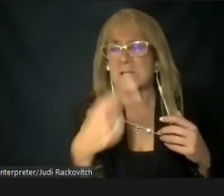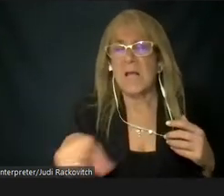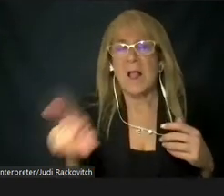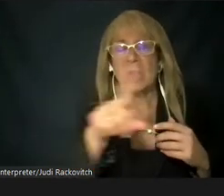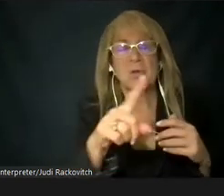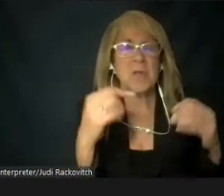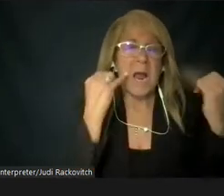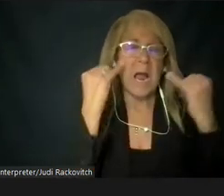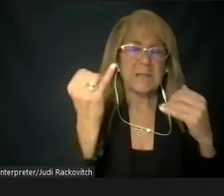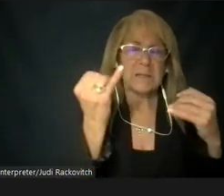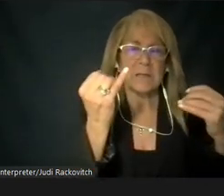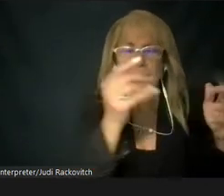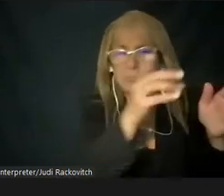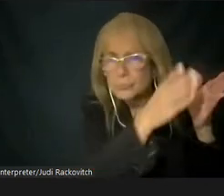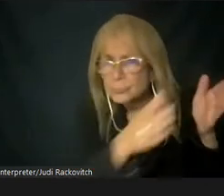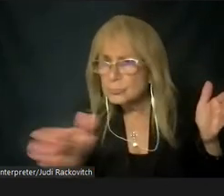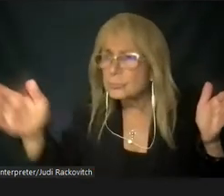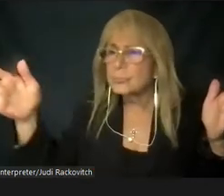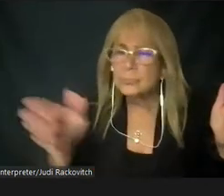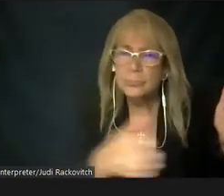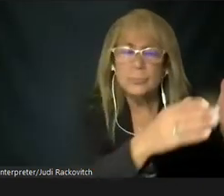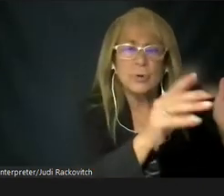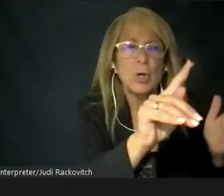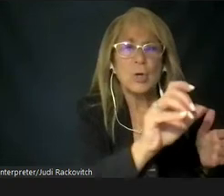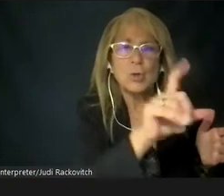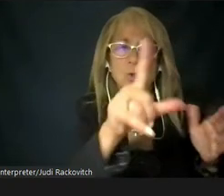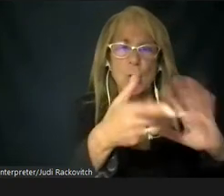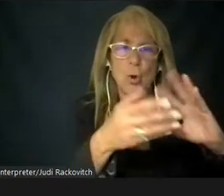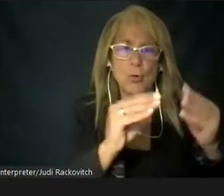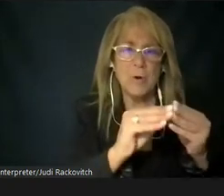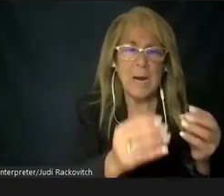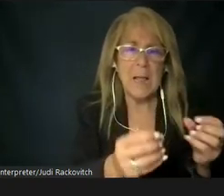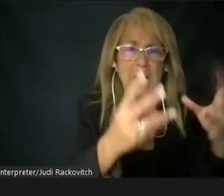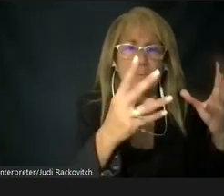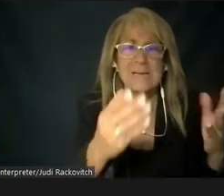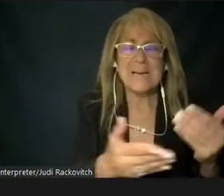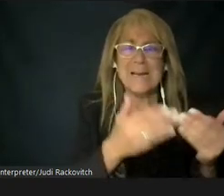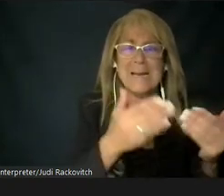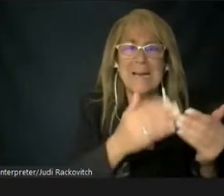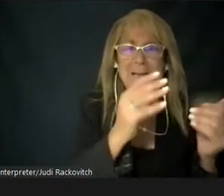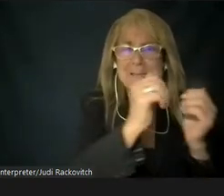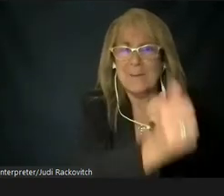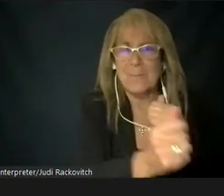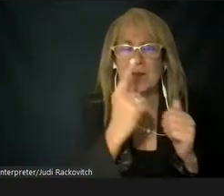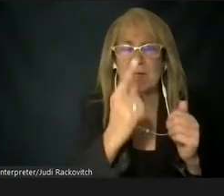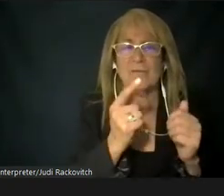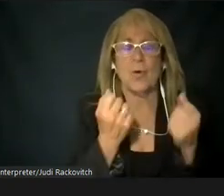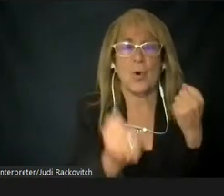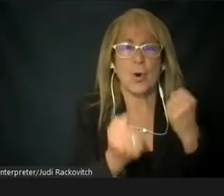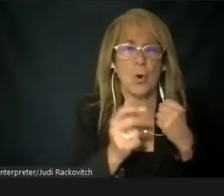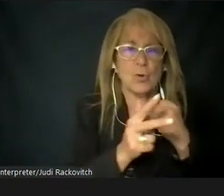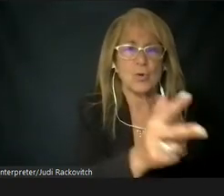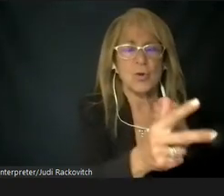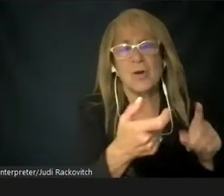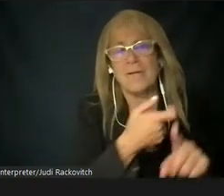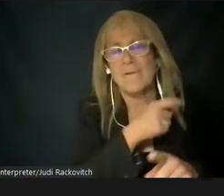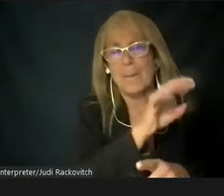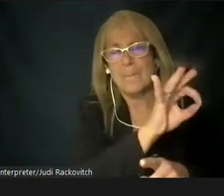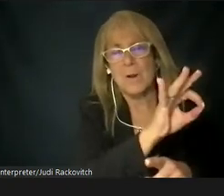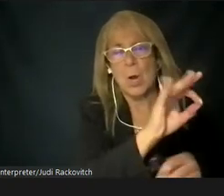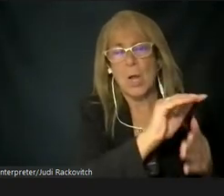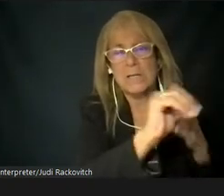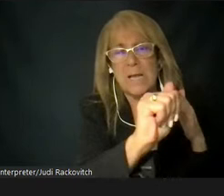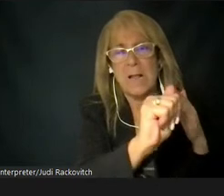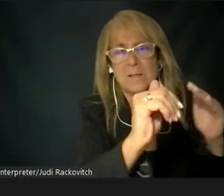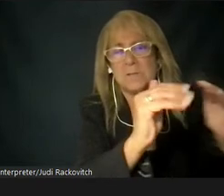range of potential toll rates, we anticipate that the easy pass peak period toll for automobiles will range from roughly $9 on the lower